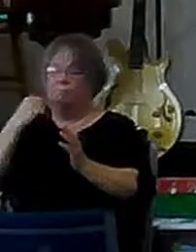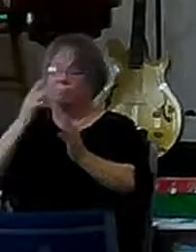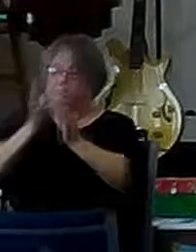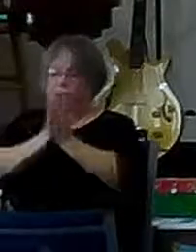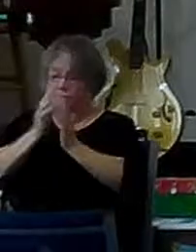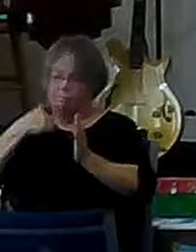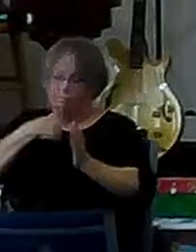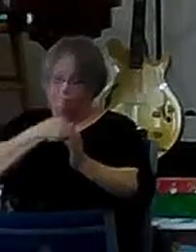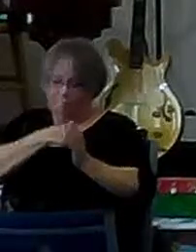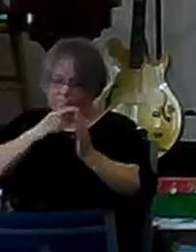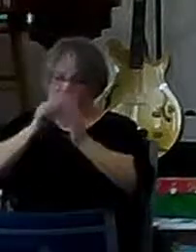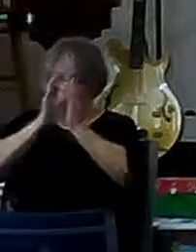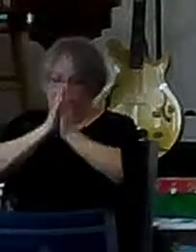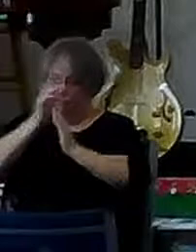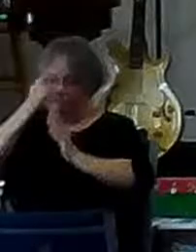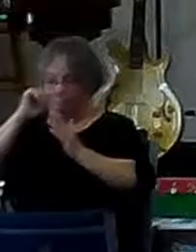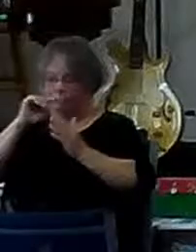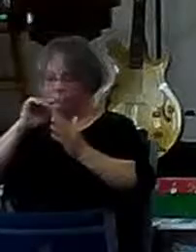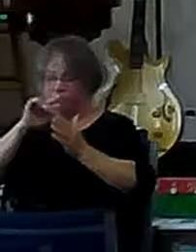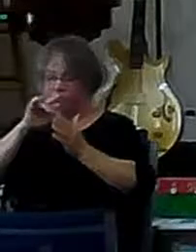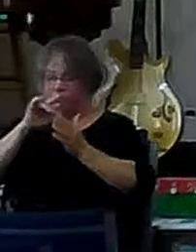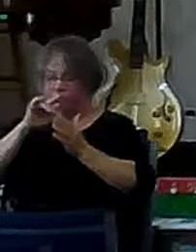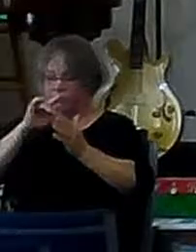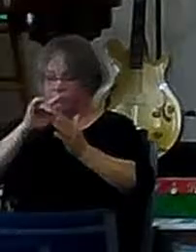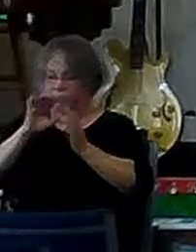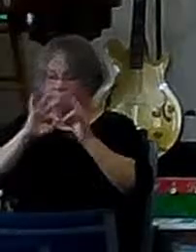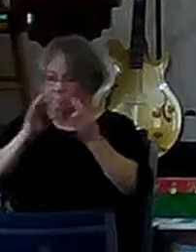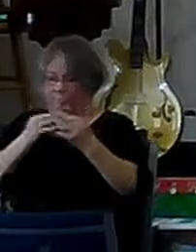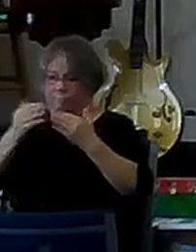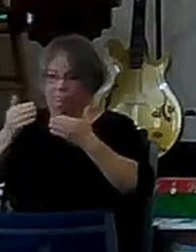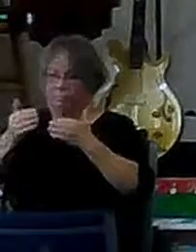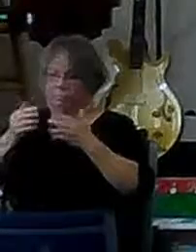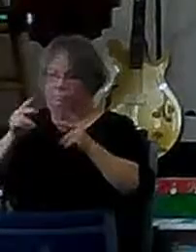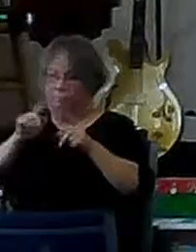to them. And we understand this, don't we?